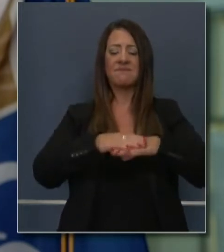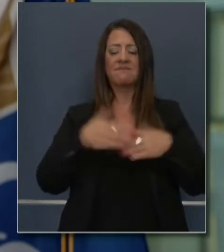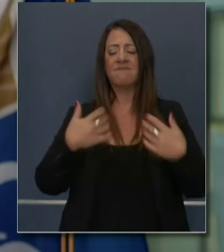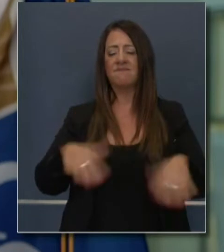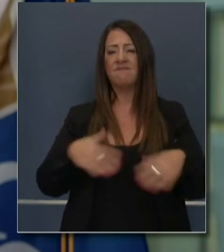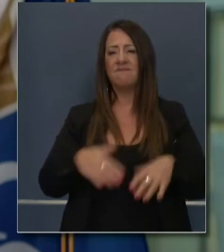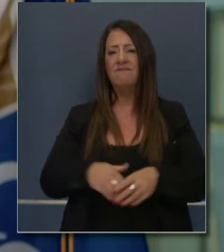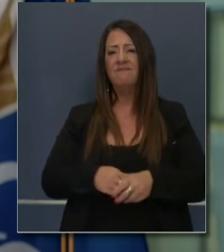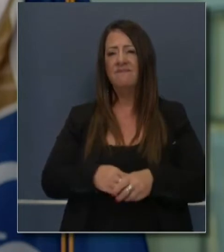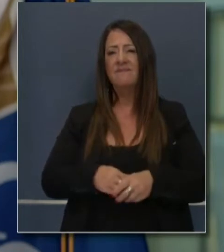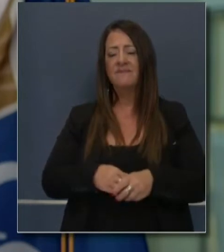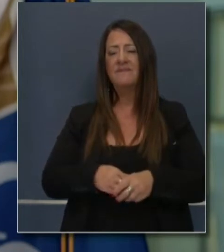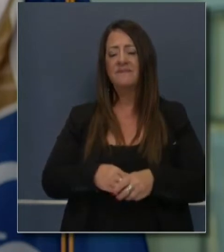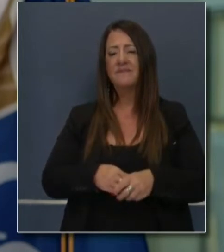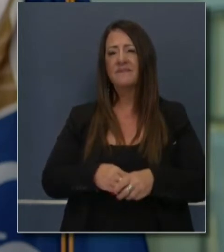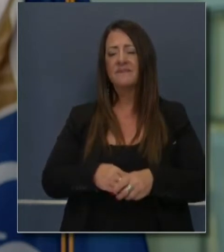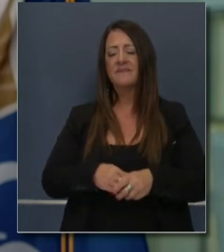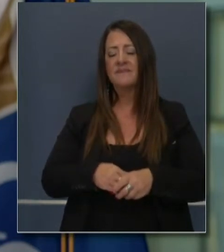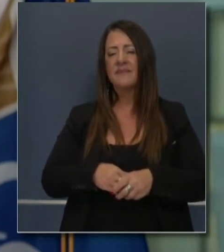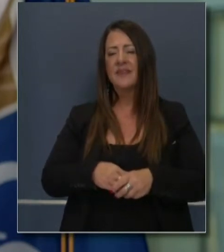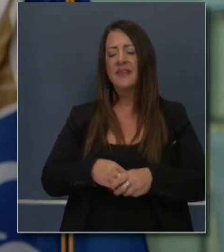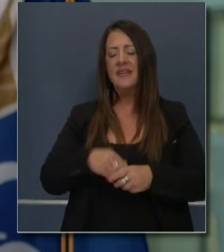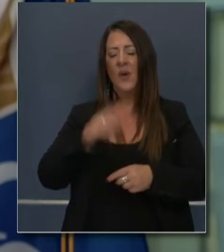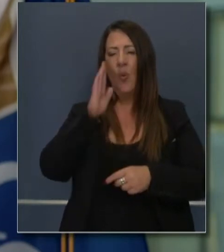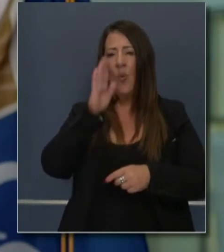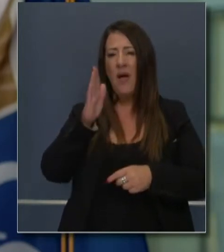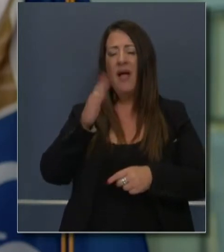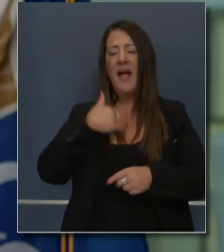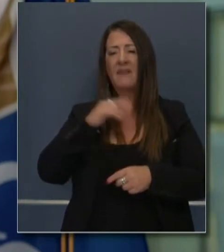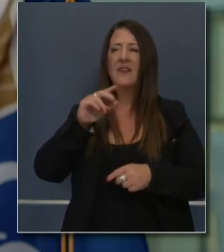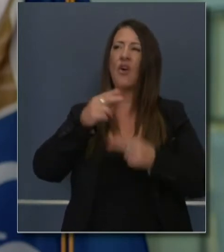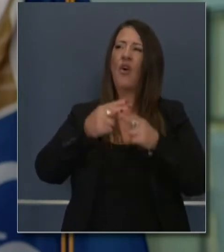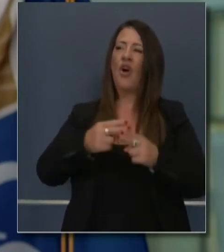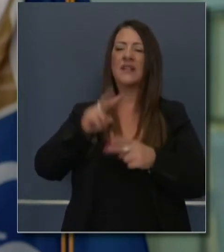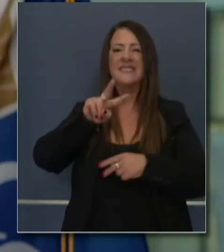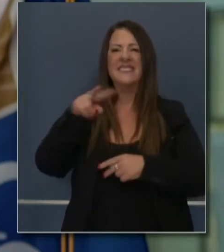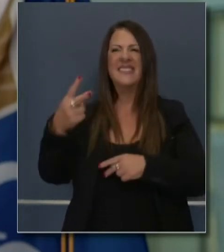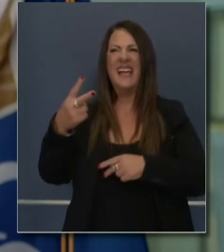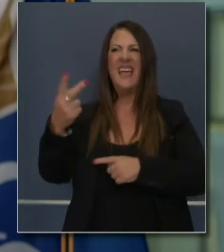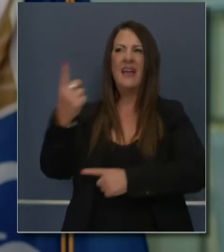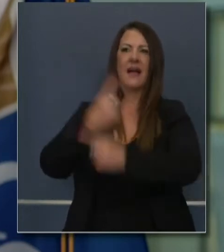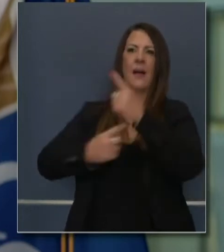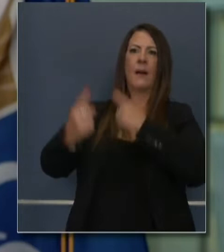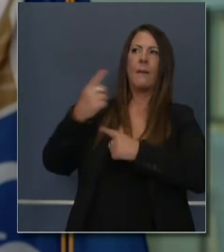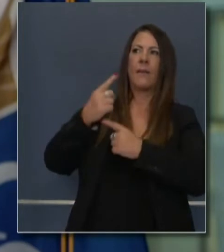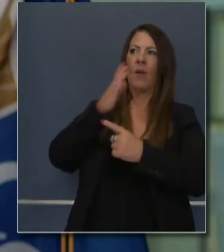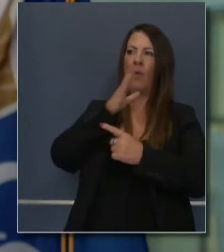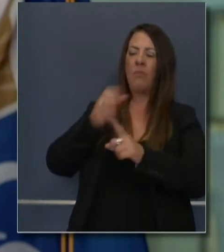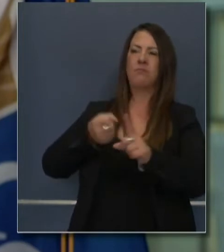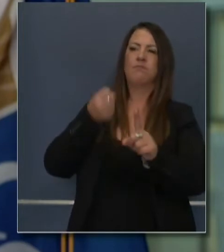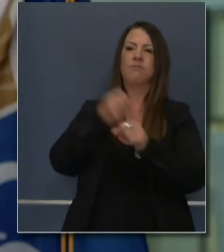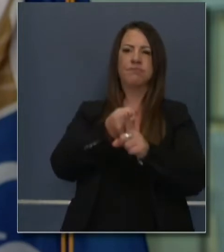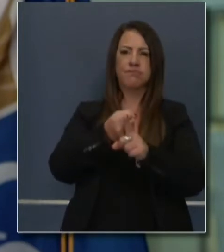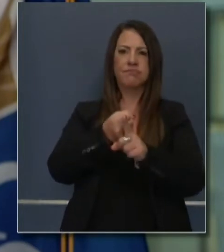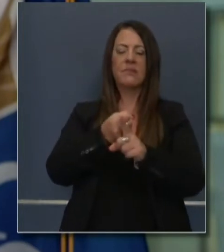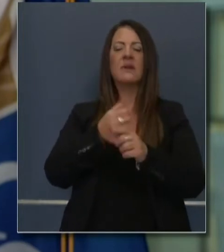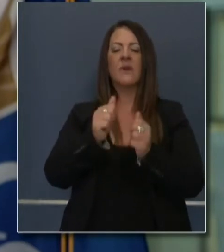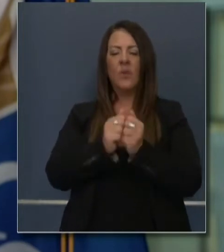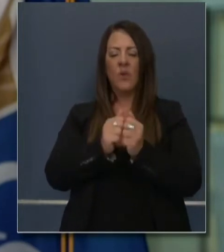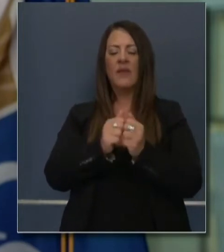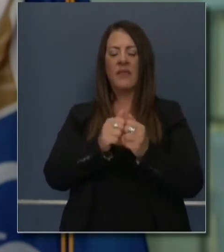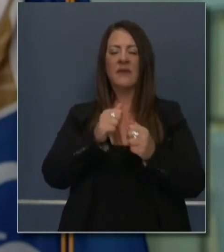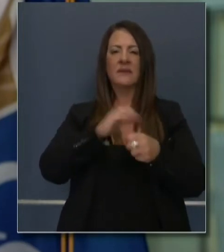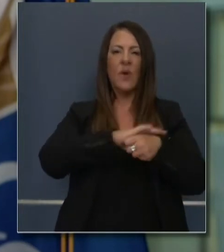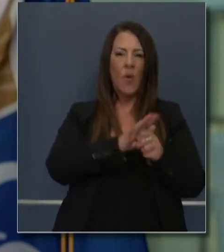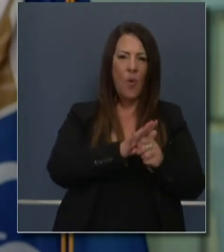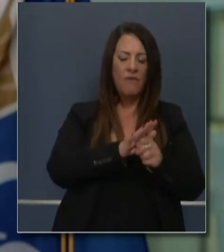and work through this invariable second wave as we get to closer to these vaccines and